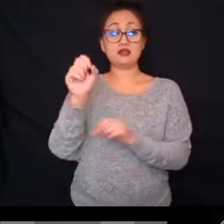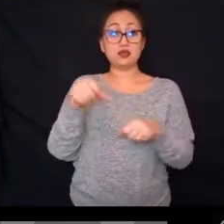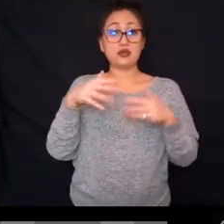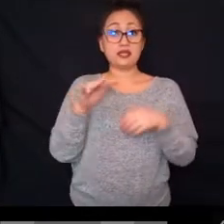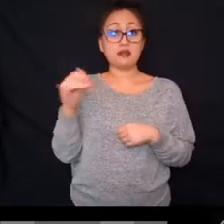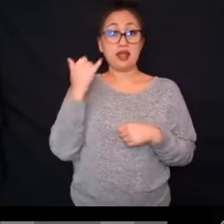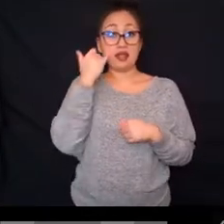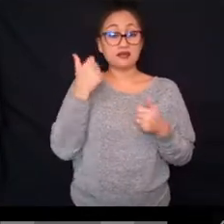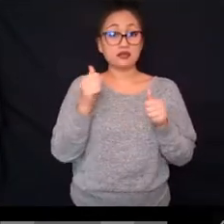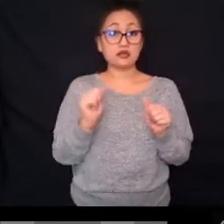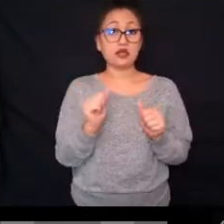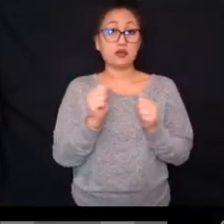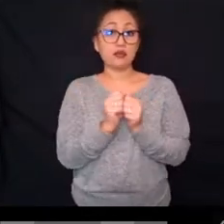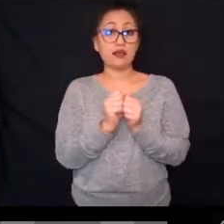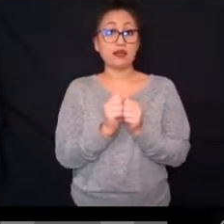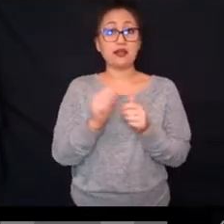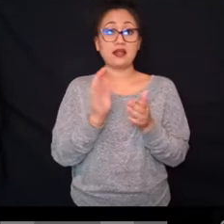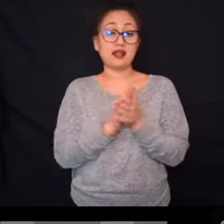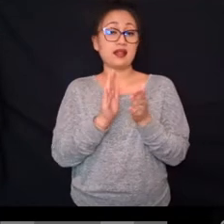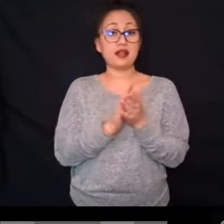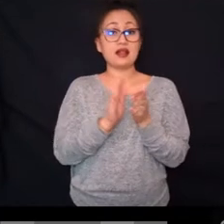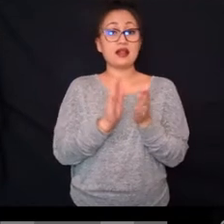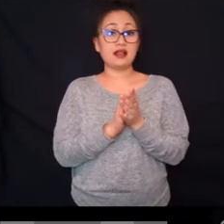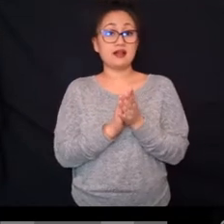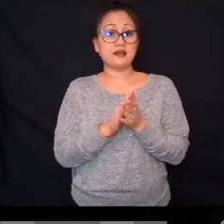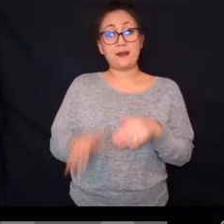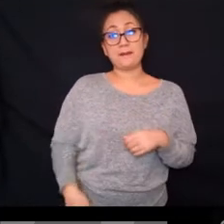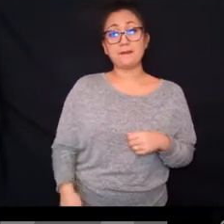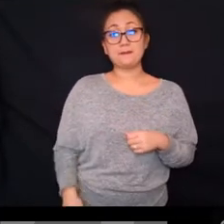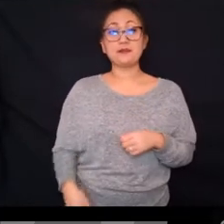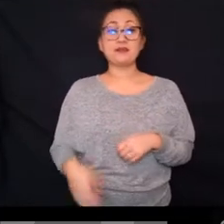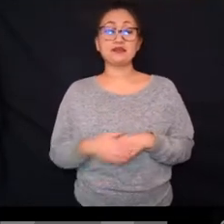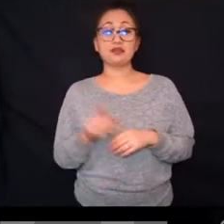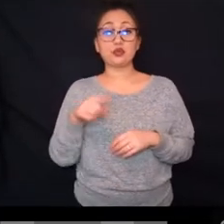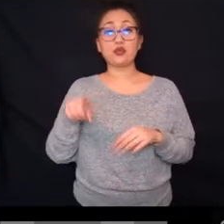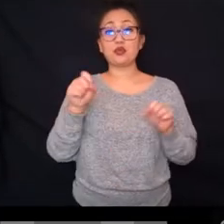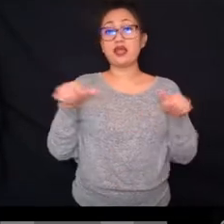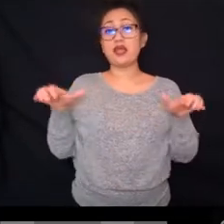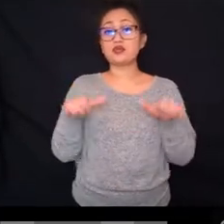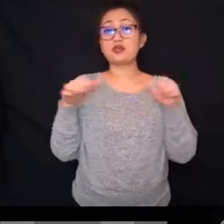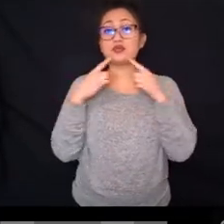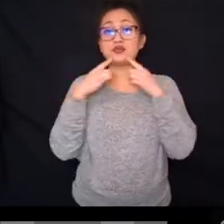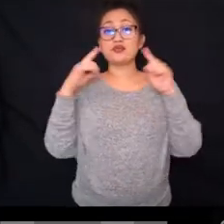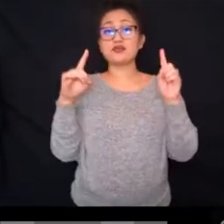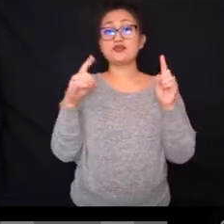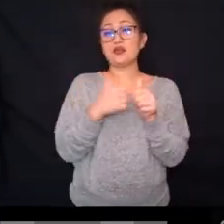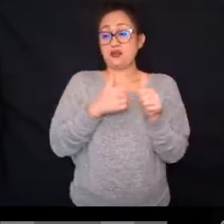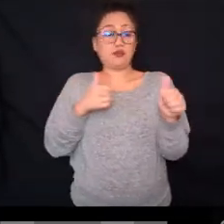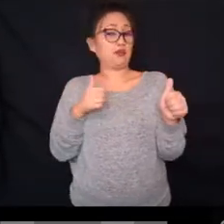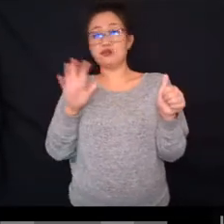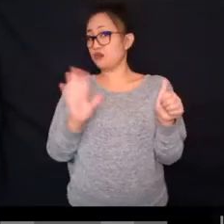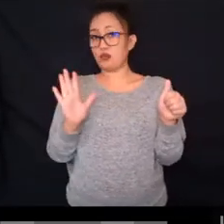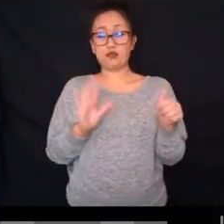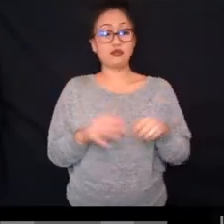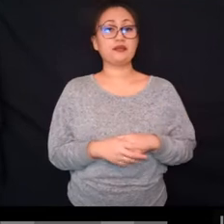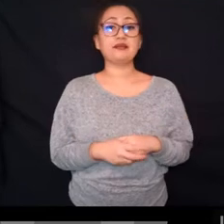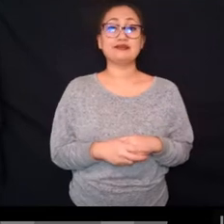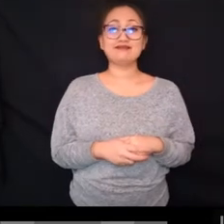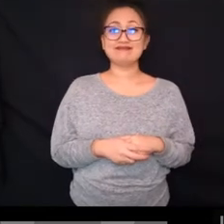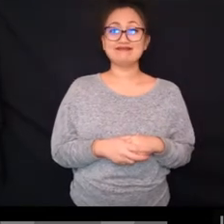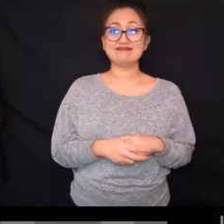if you try. With a knick-knack, paddywhack, give your lap a tap. You can do it, don't hold back. Great job. I like the